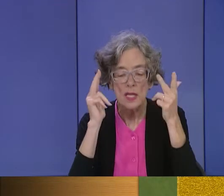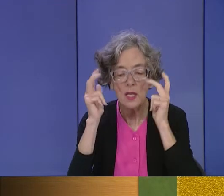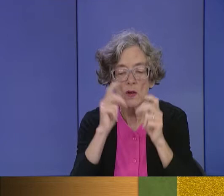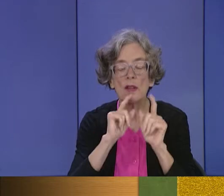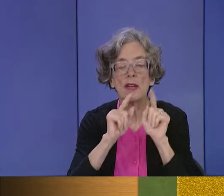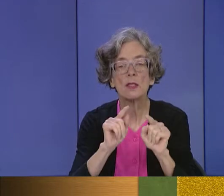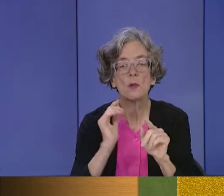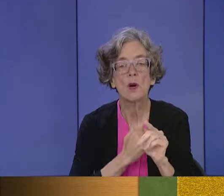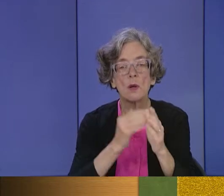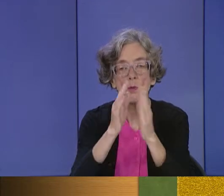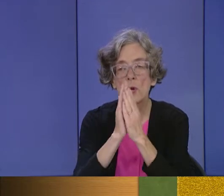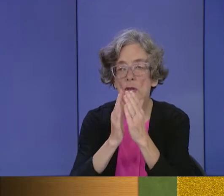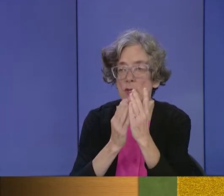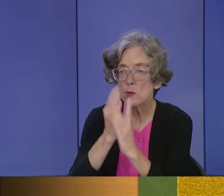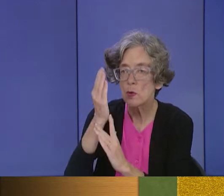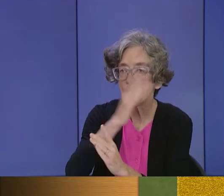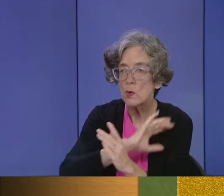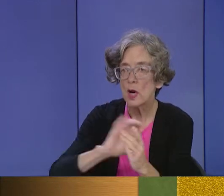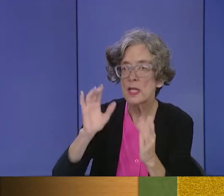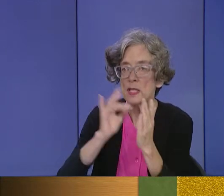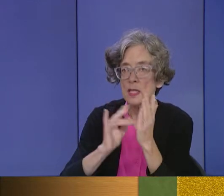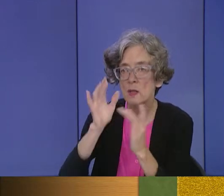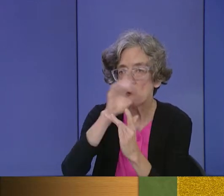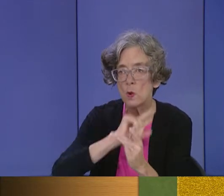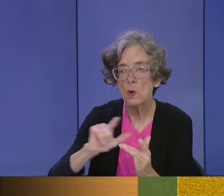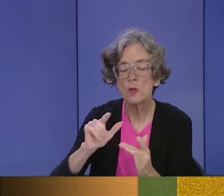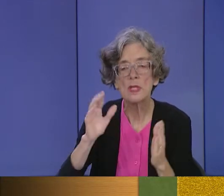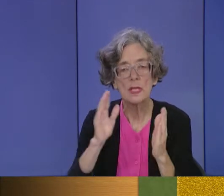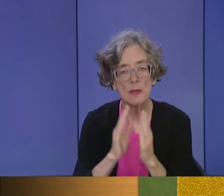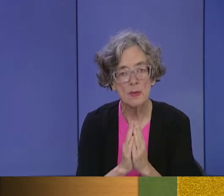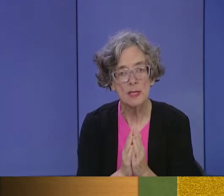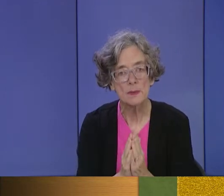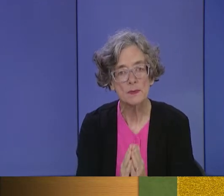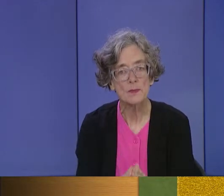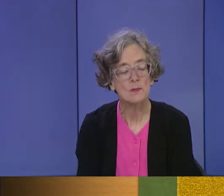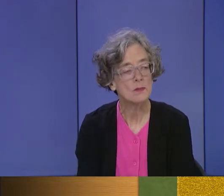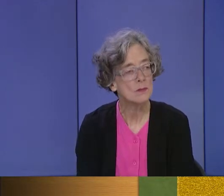that we make through Christ our Lord. Amen.